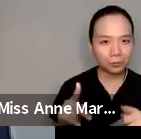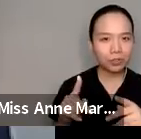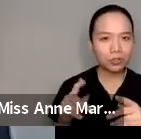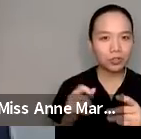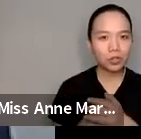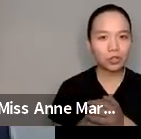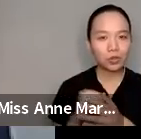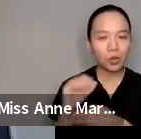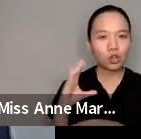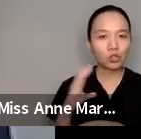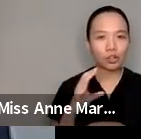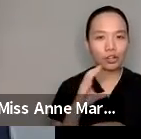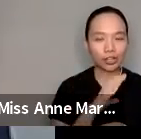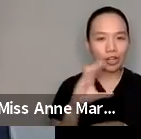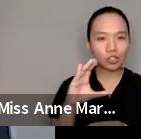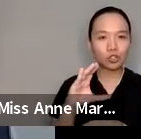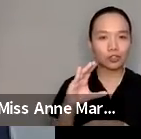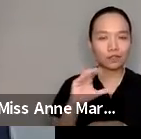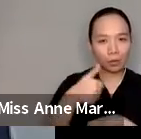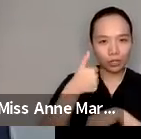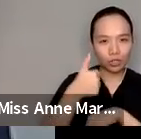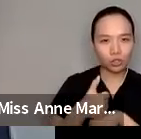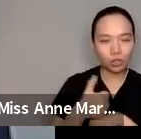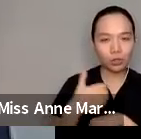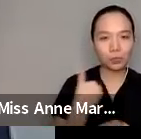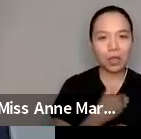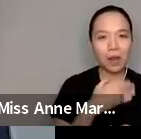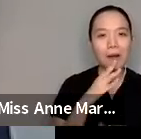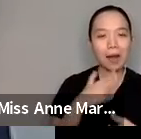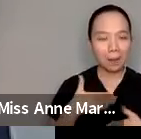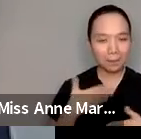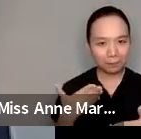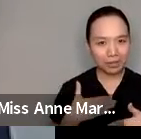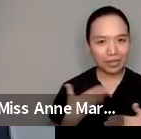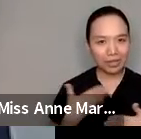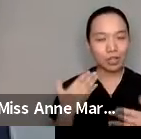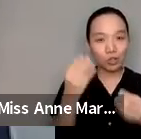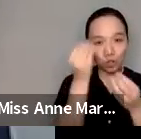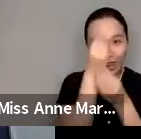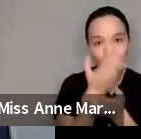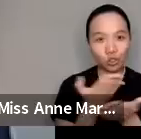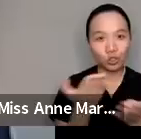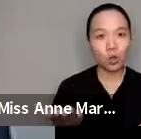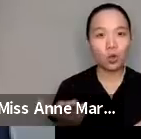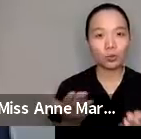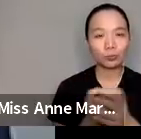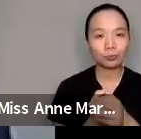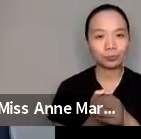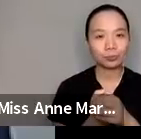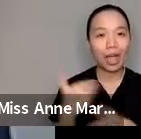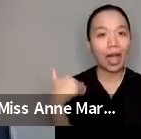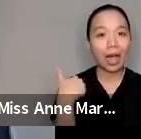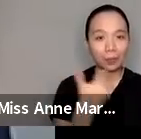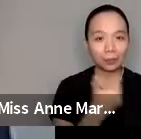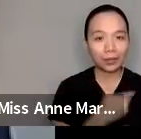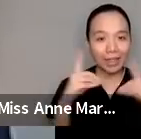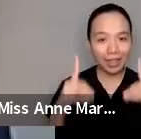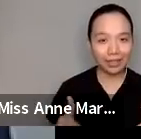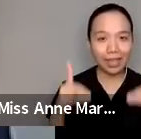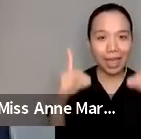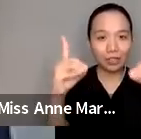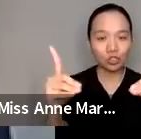Congregation Foundation, we are happy and much happier to let you know our dedication